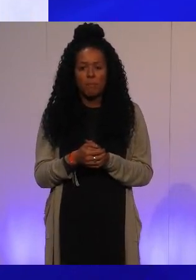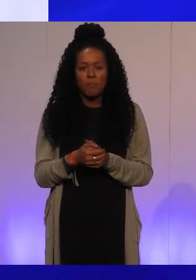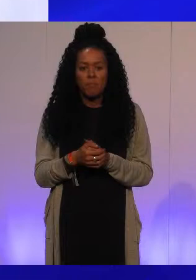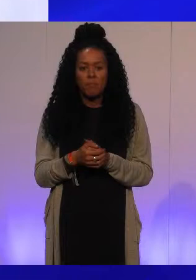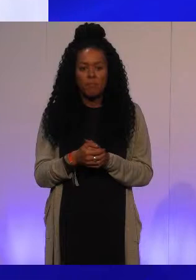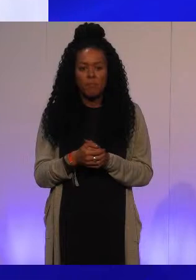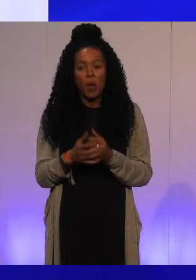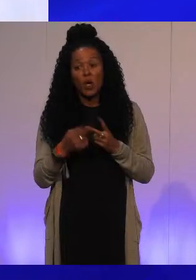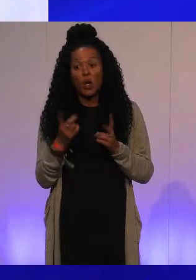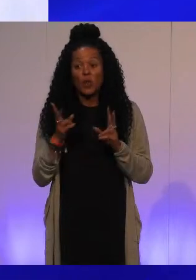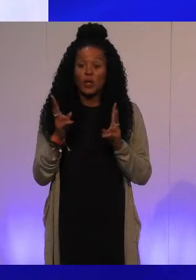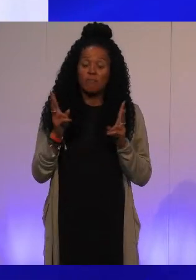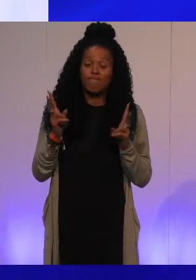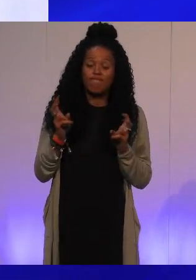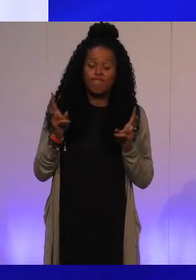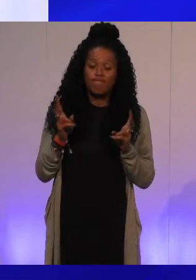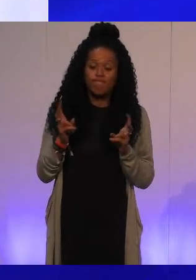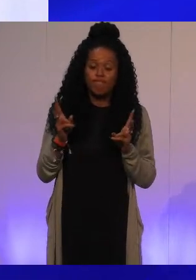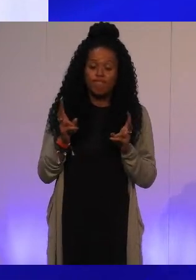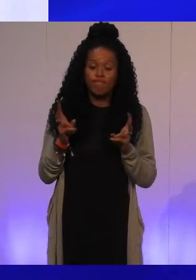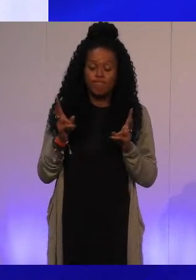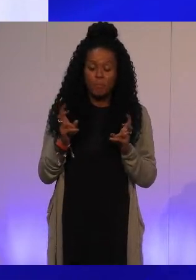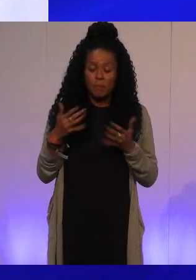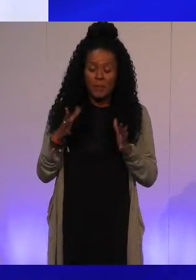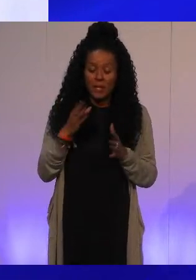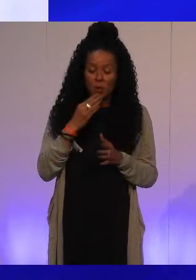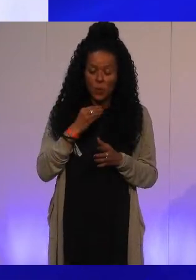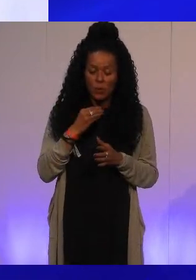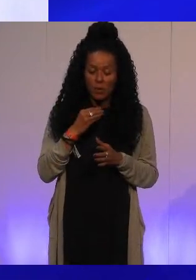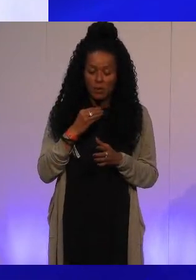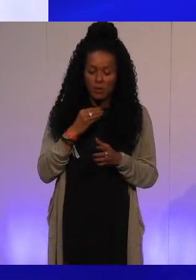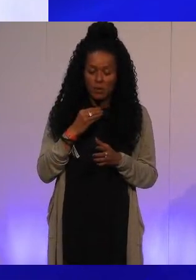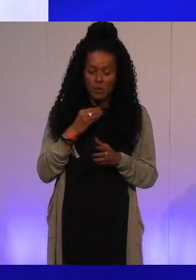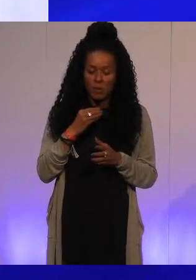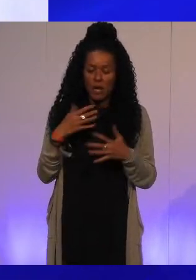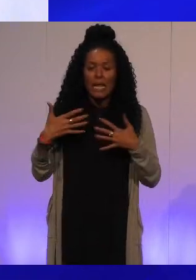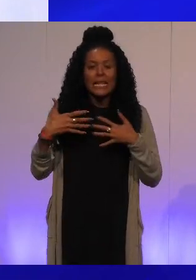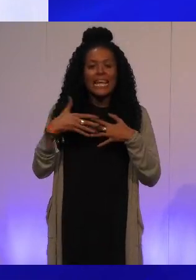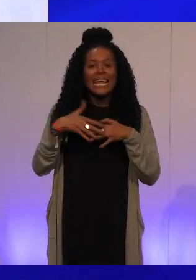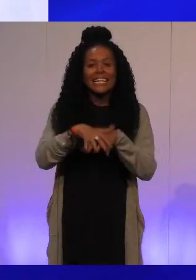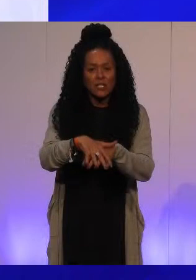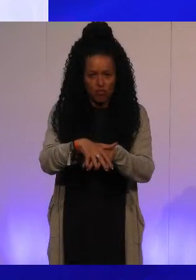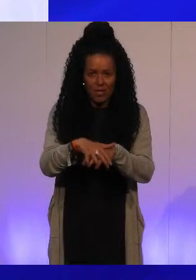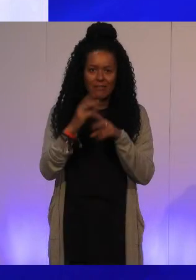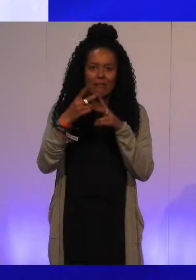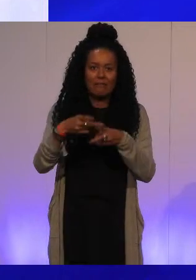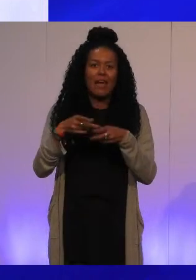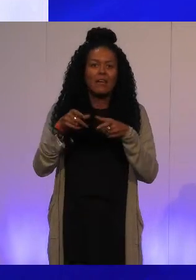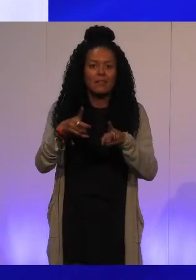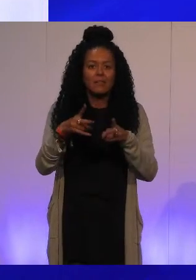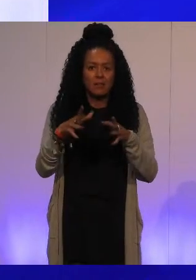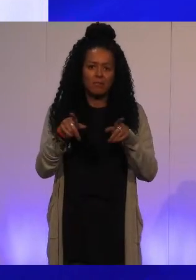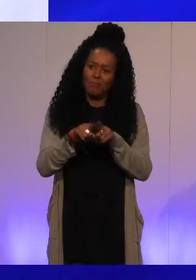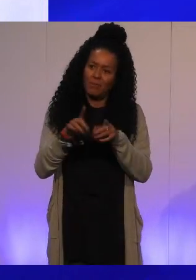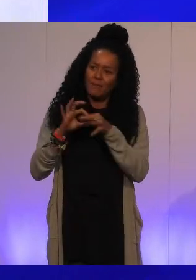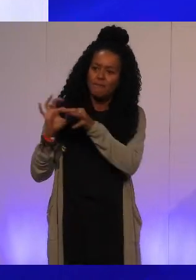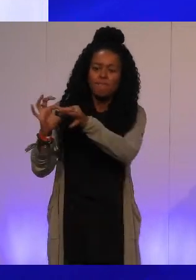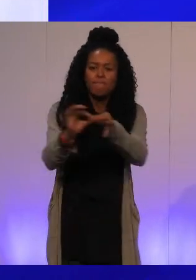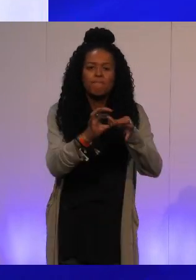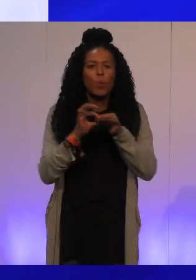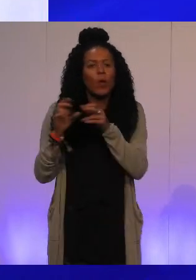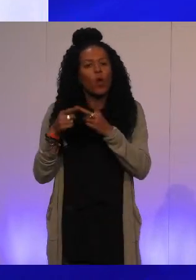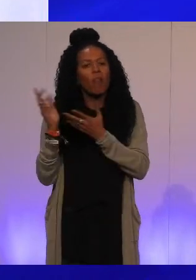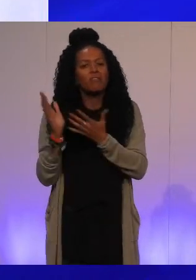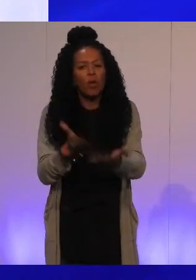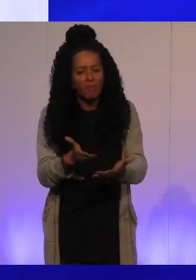term that's being used if you've looked at the integrated care system. So it's very